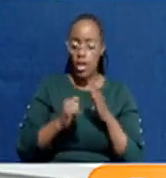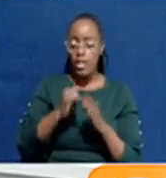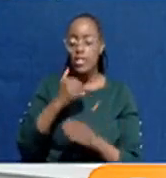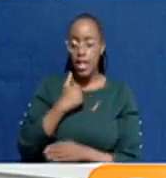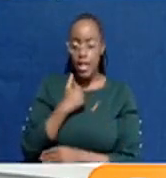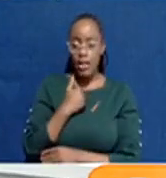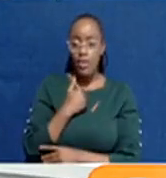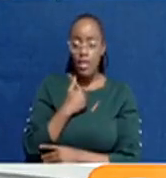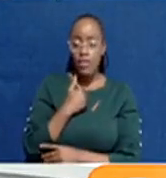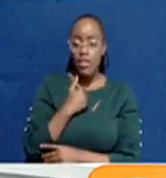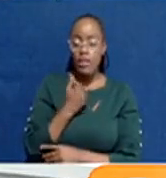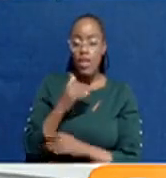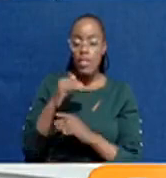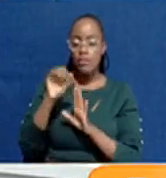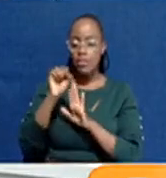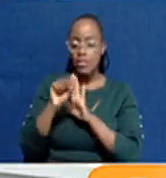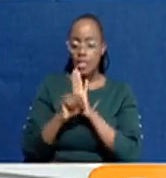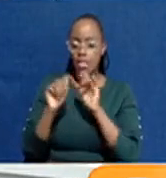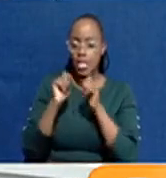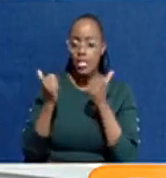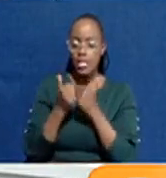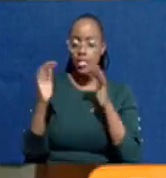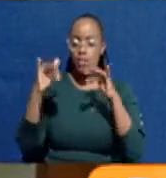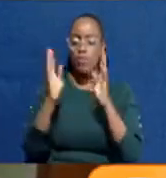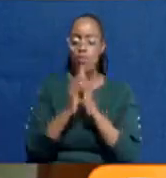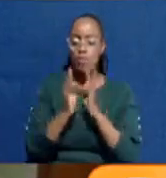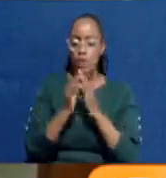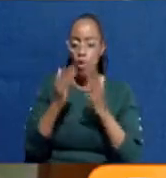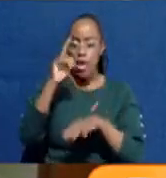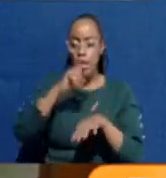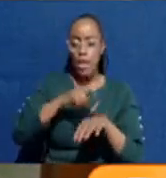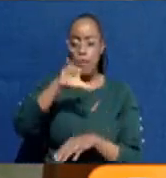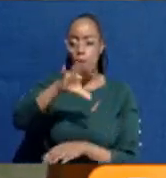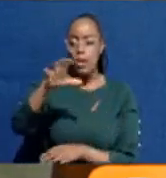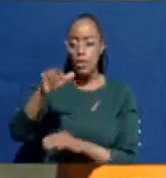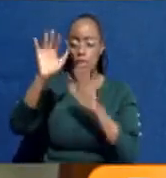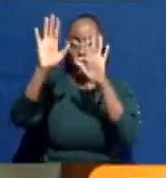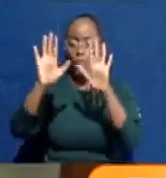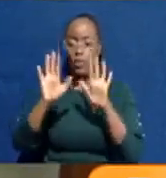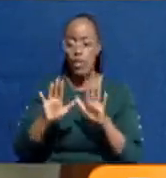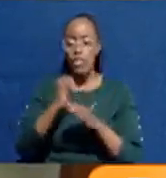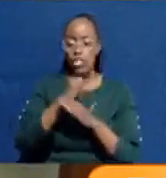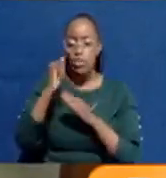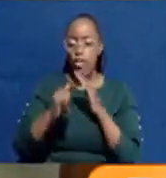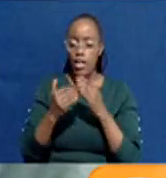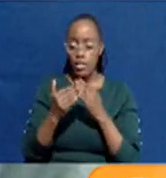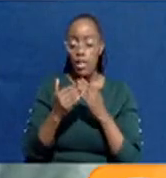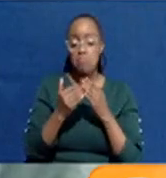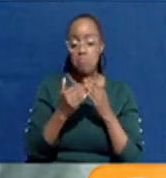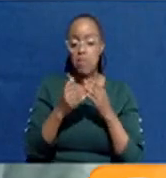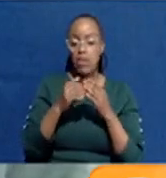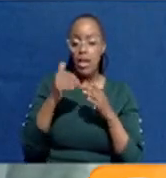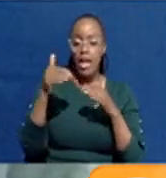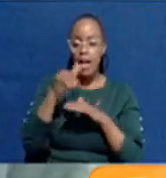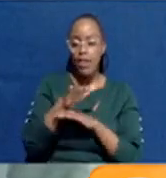policy. The state agency held a forum with members of the public in Embu County on the importance of insurance covers. The